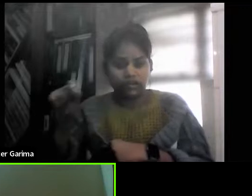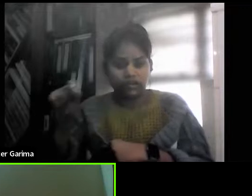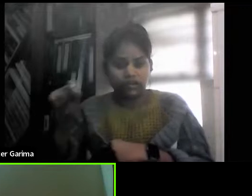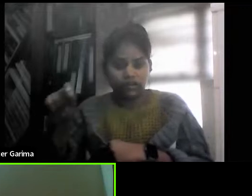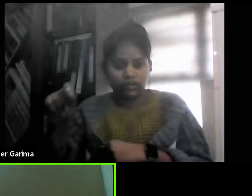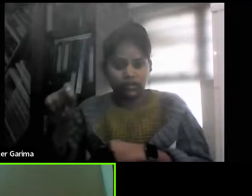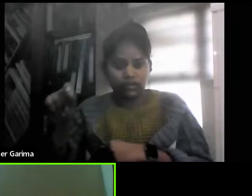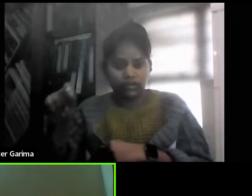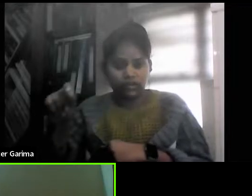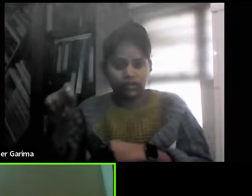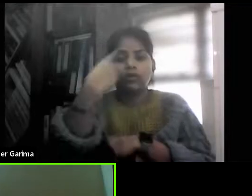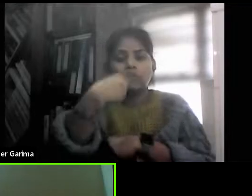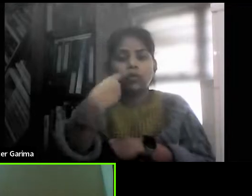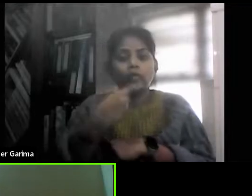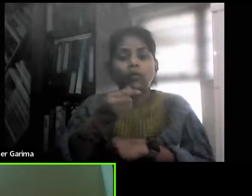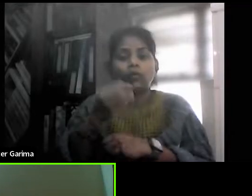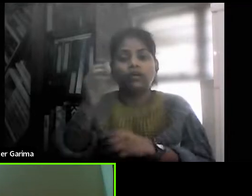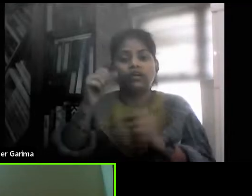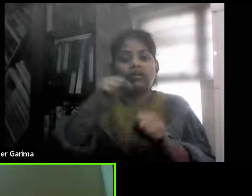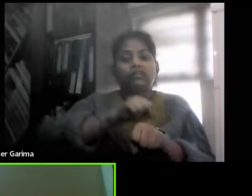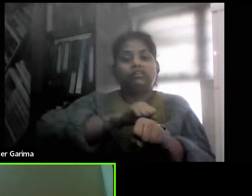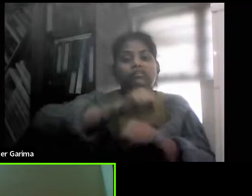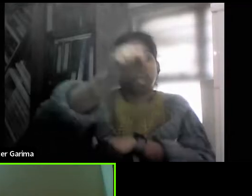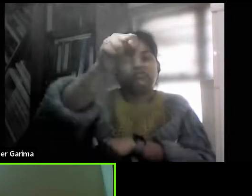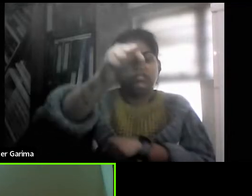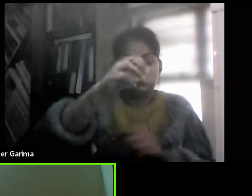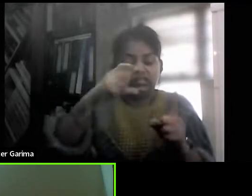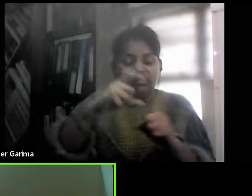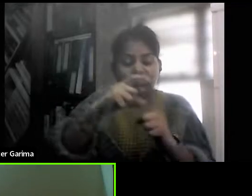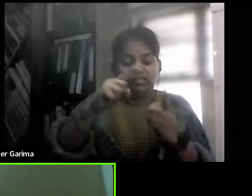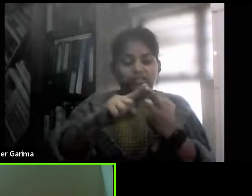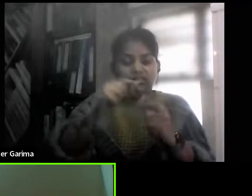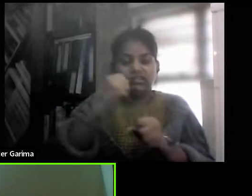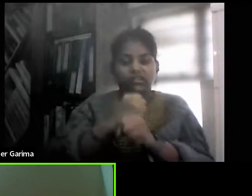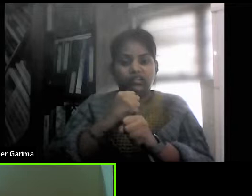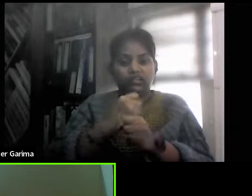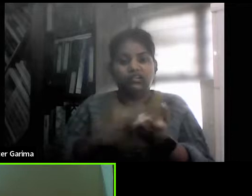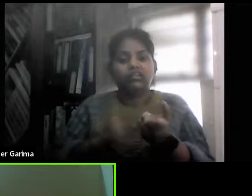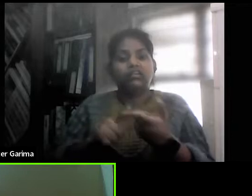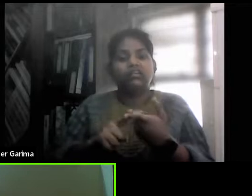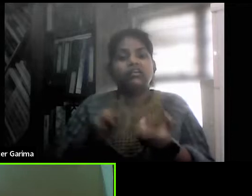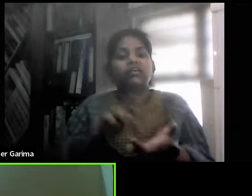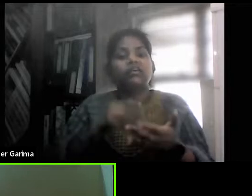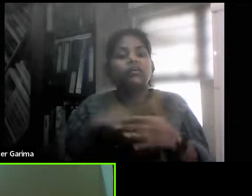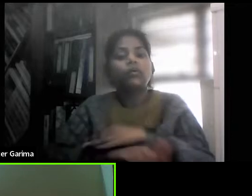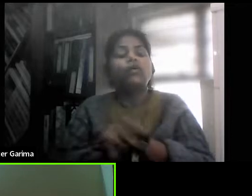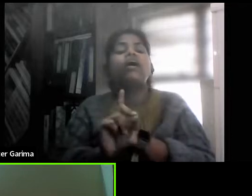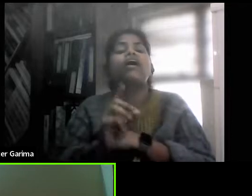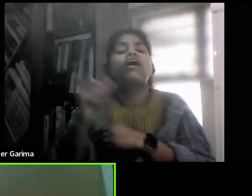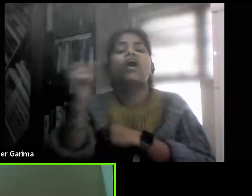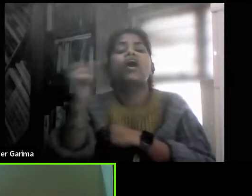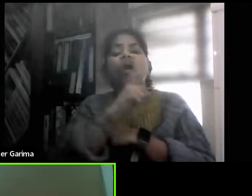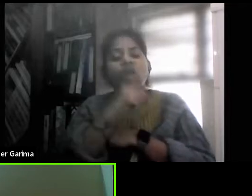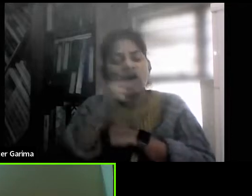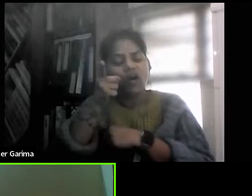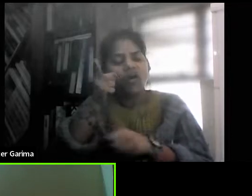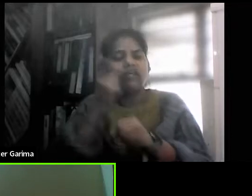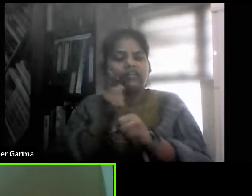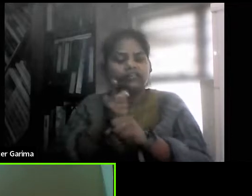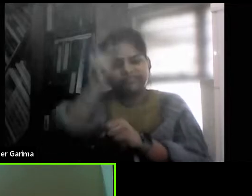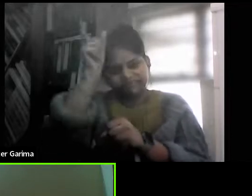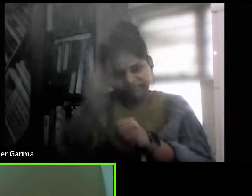particularly college professors. So the government very categorically came out with the 260 government order